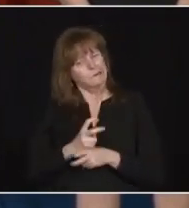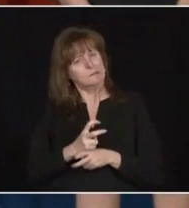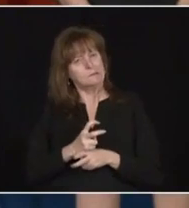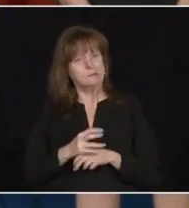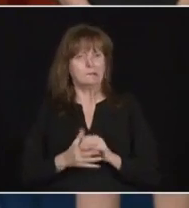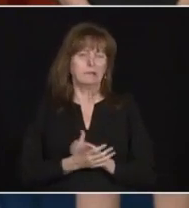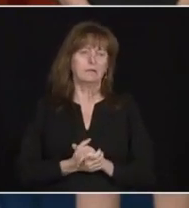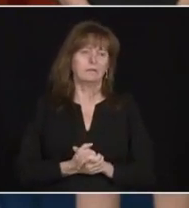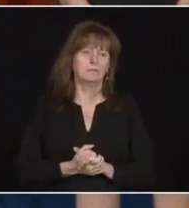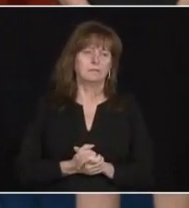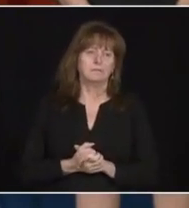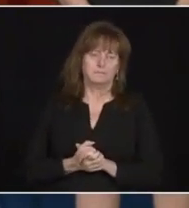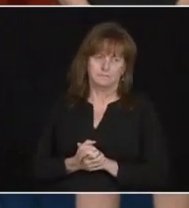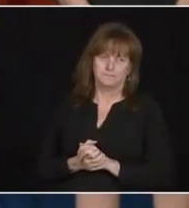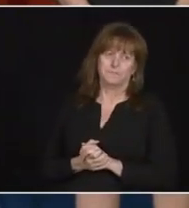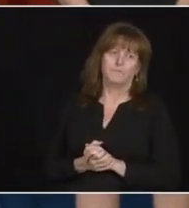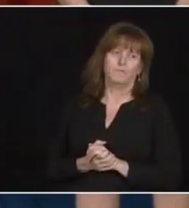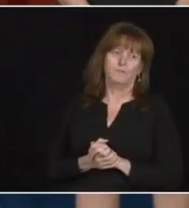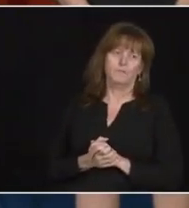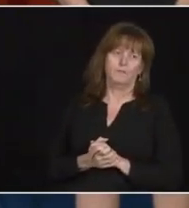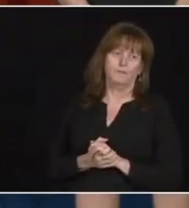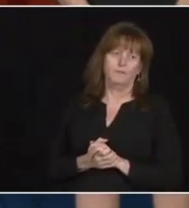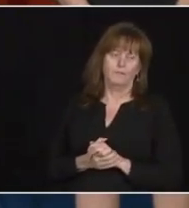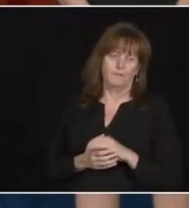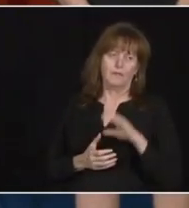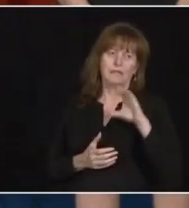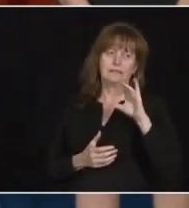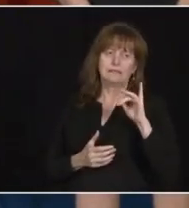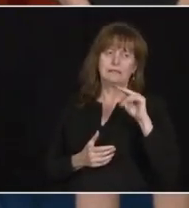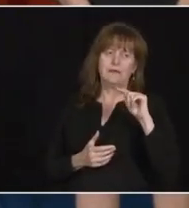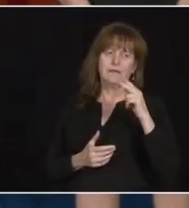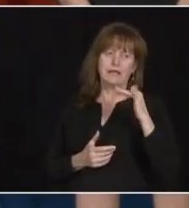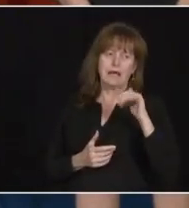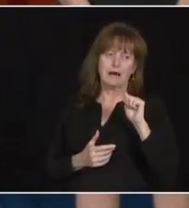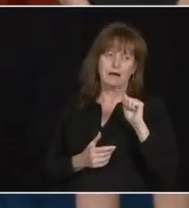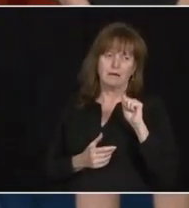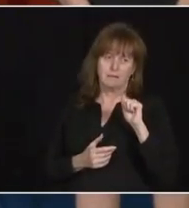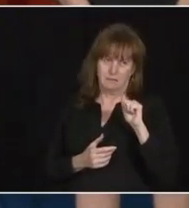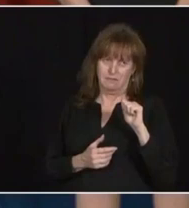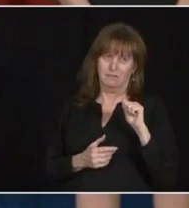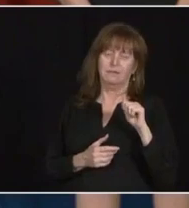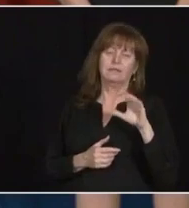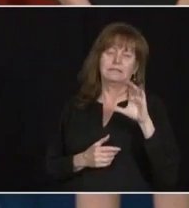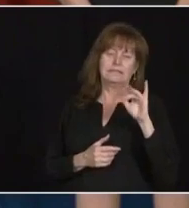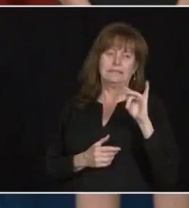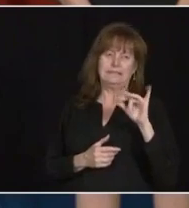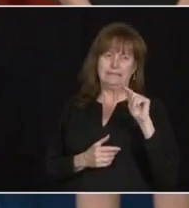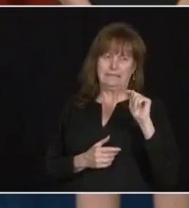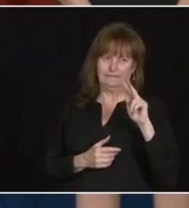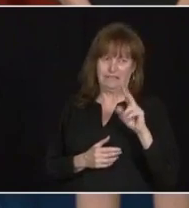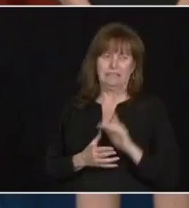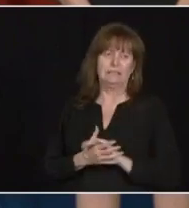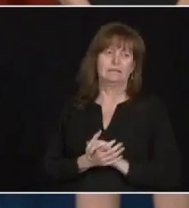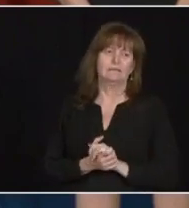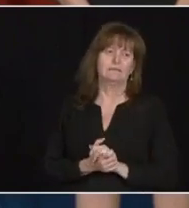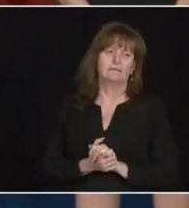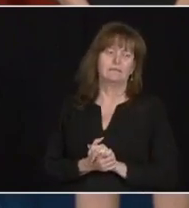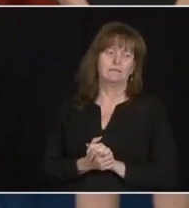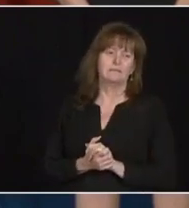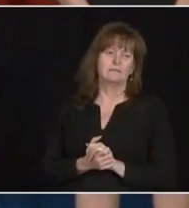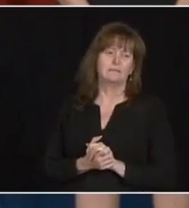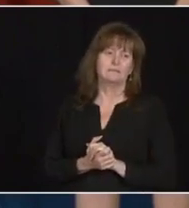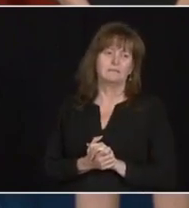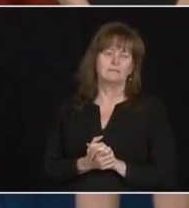question comes from Cynthia Mulligan from City TV. Please go ahead. Hi, Premier. Hi, Cynthia. Today you dipped your toe into opening